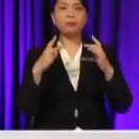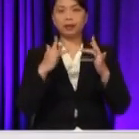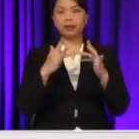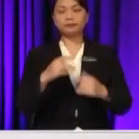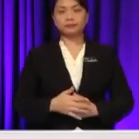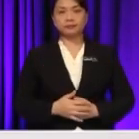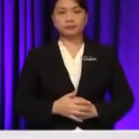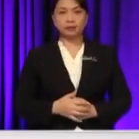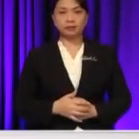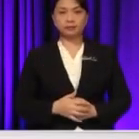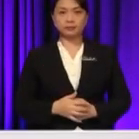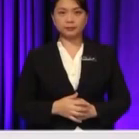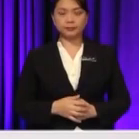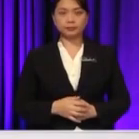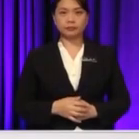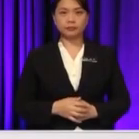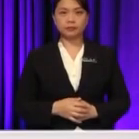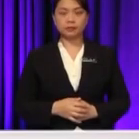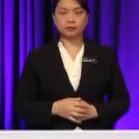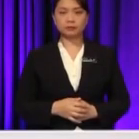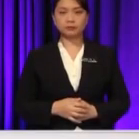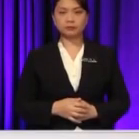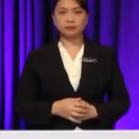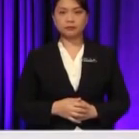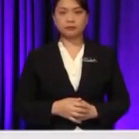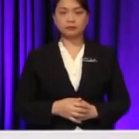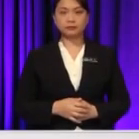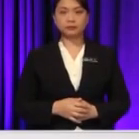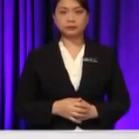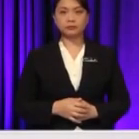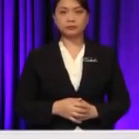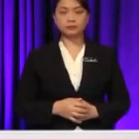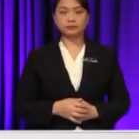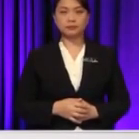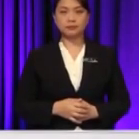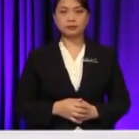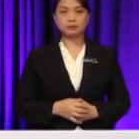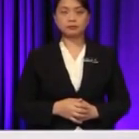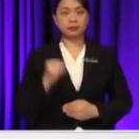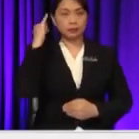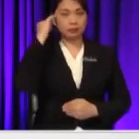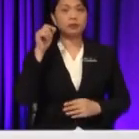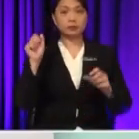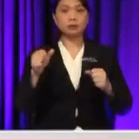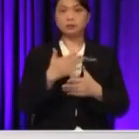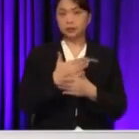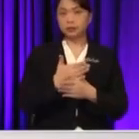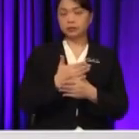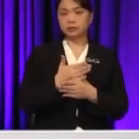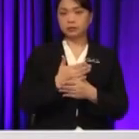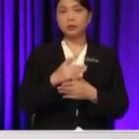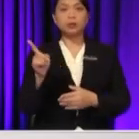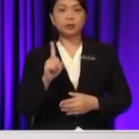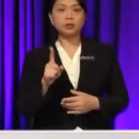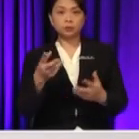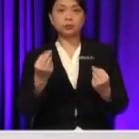volunteer? Come on. I have another one? Anyone else? Yes, Irfan. Irfan, can you please share your idea? Do you prefer to shop for clothes on foot